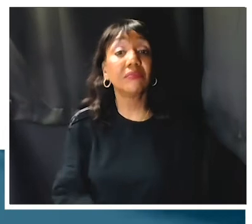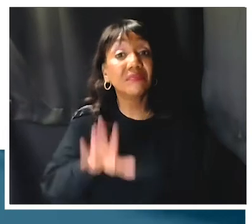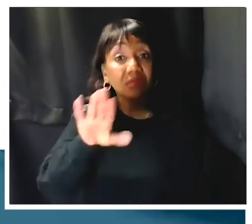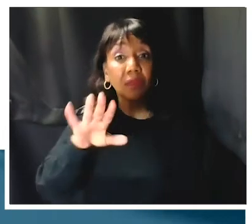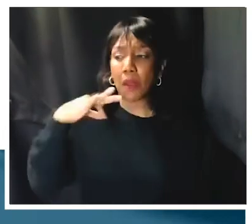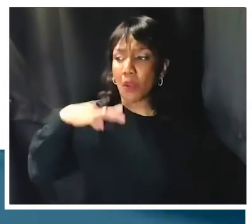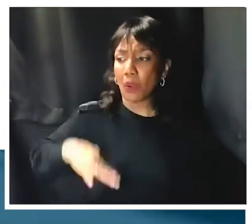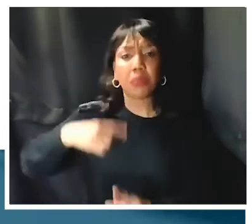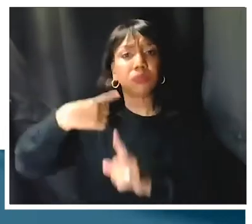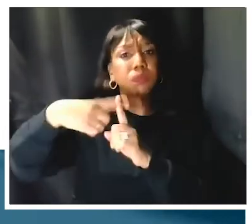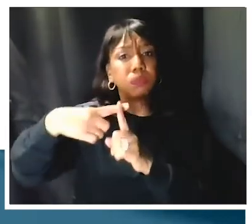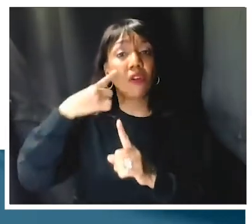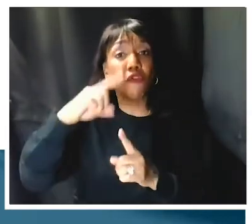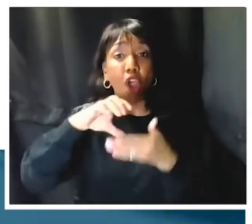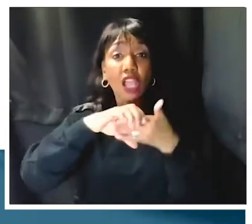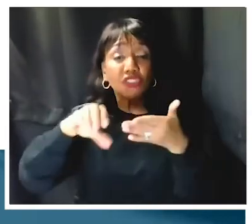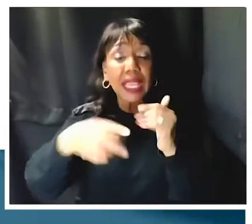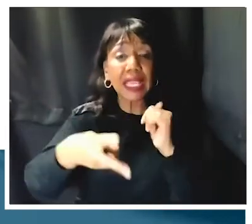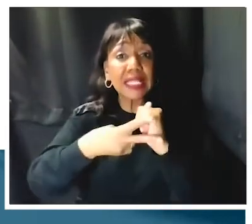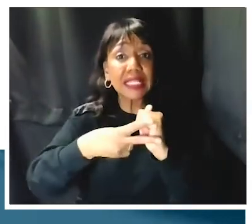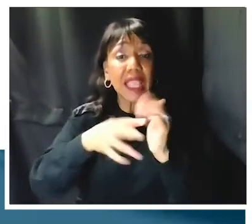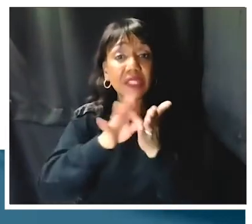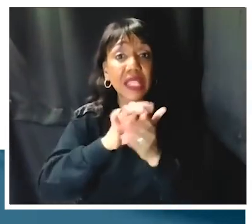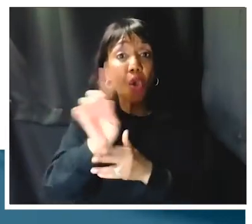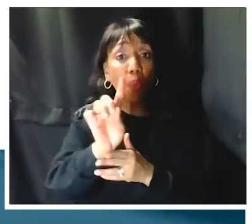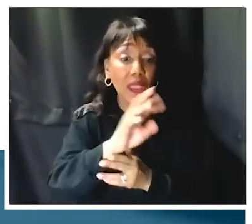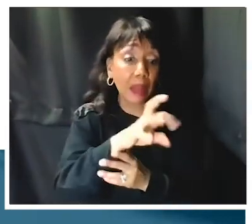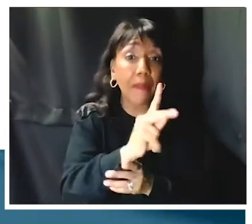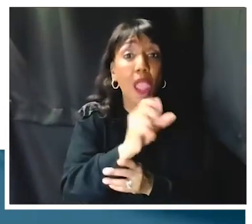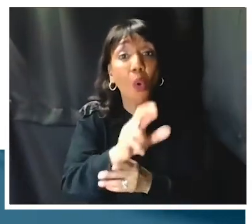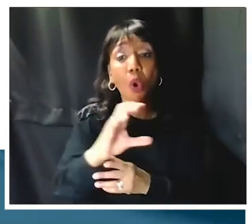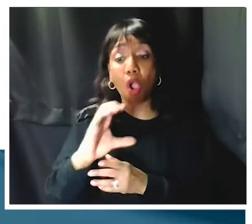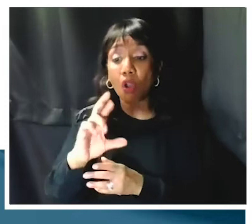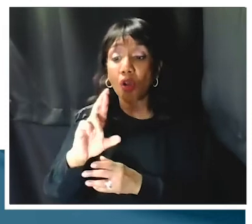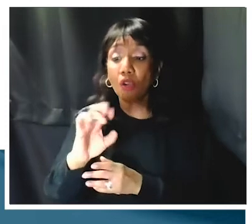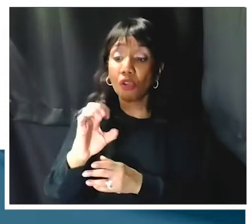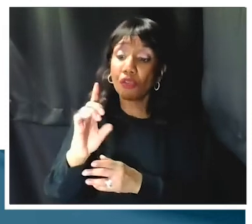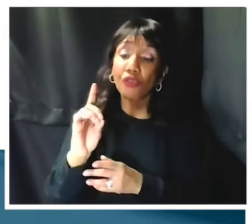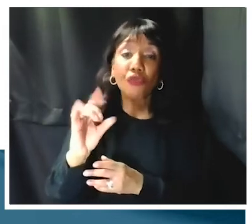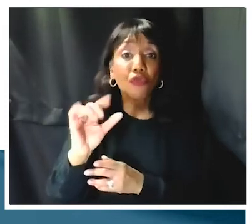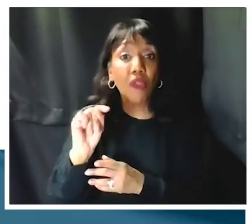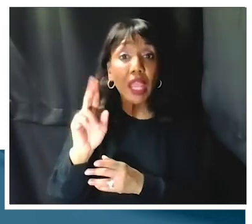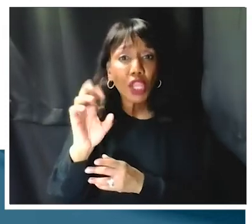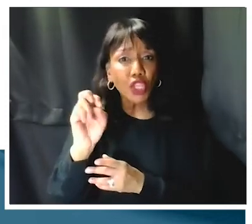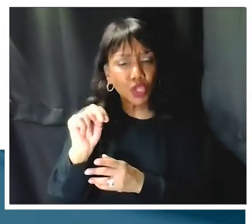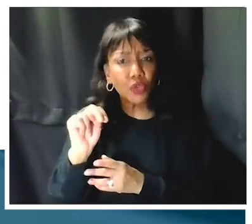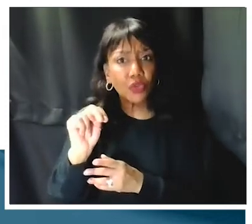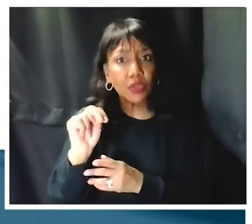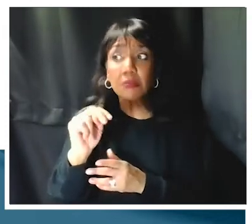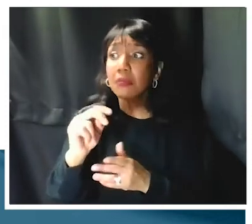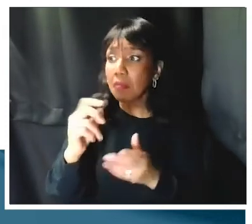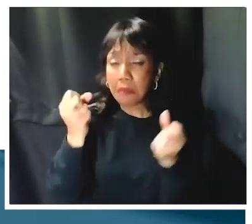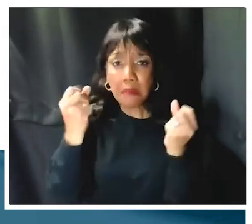There are benefits to having a checking and savings account at a bank or a credit union, many of whom offer accounts for